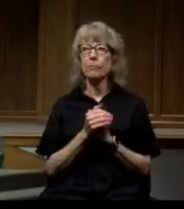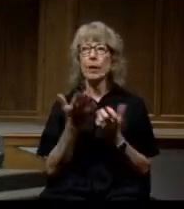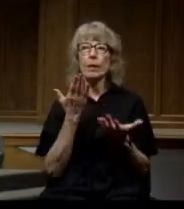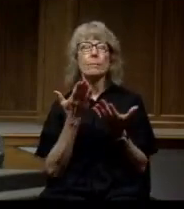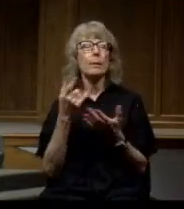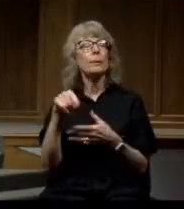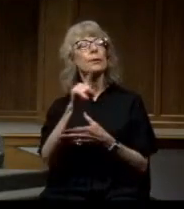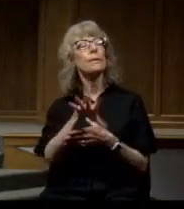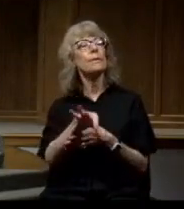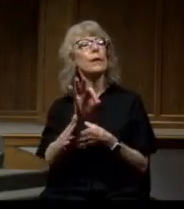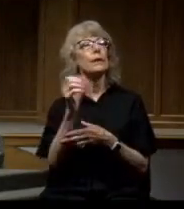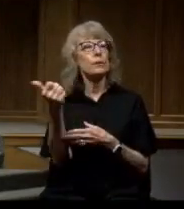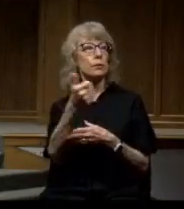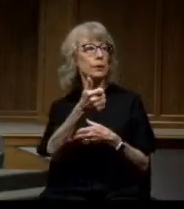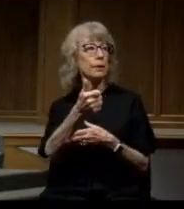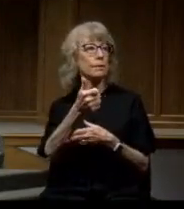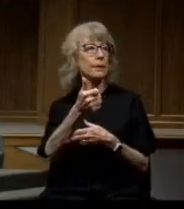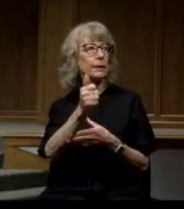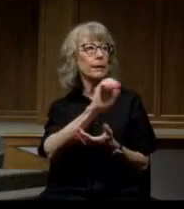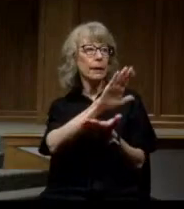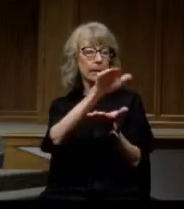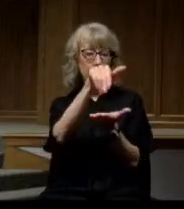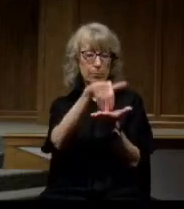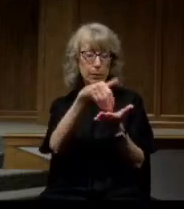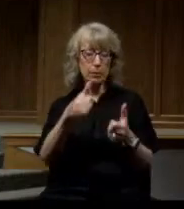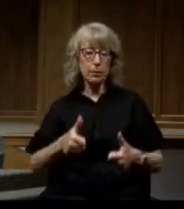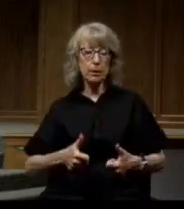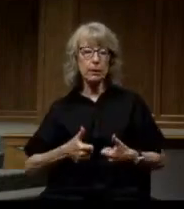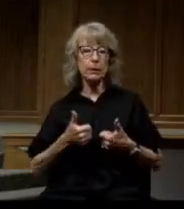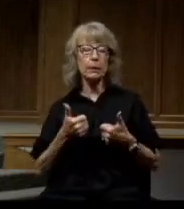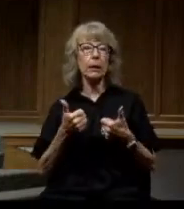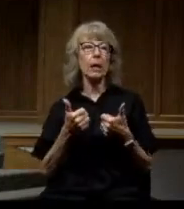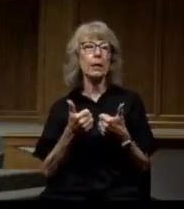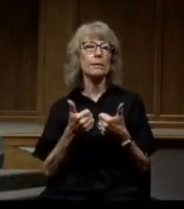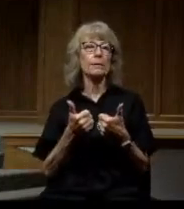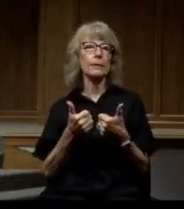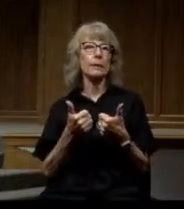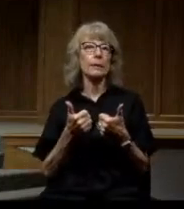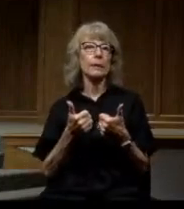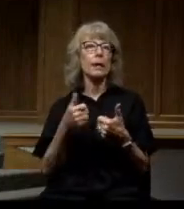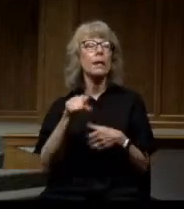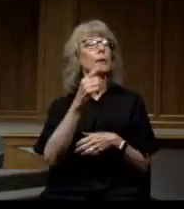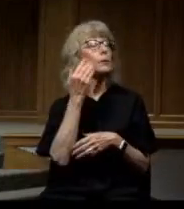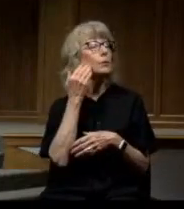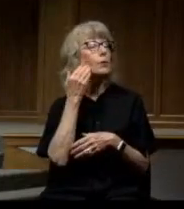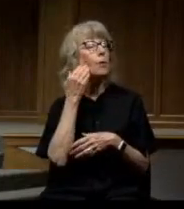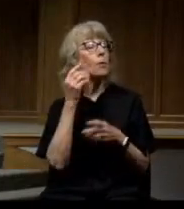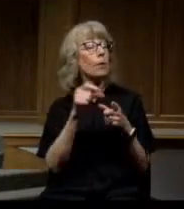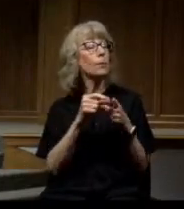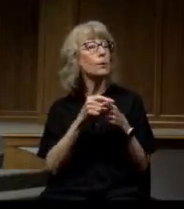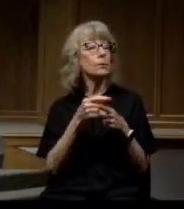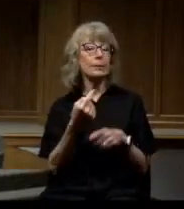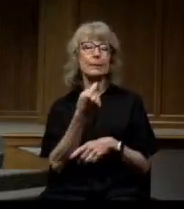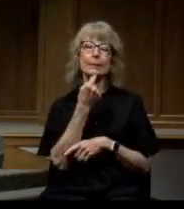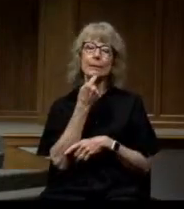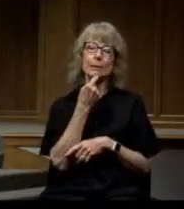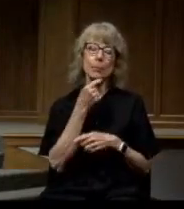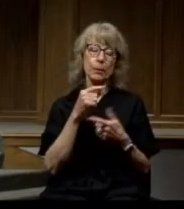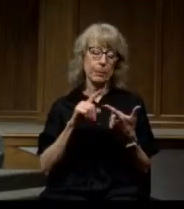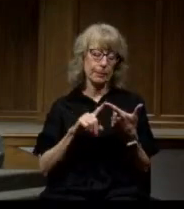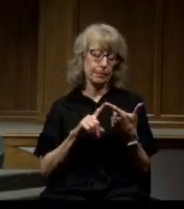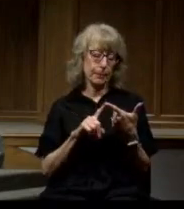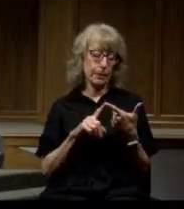long decades of midlife, you're familiar with words like disappointment and fatigue,